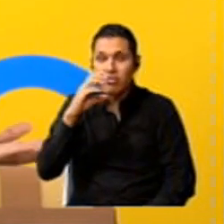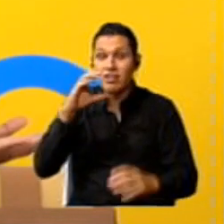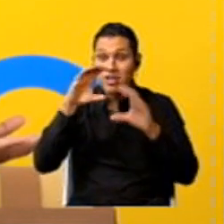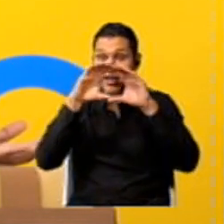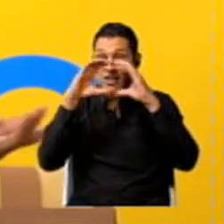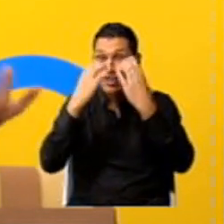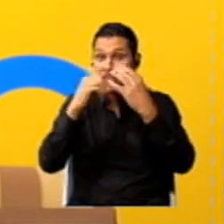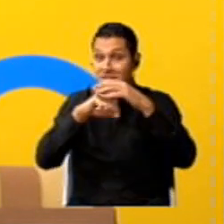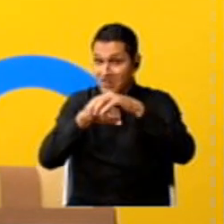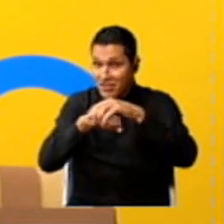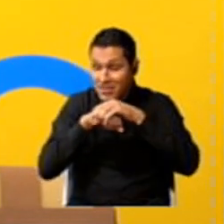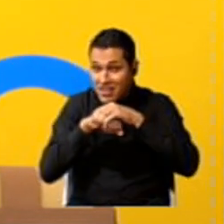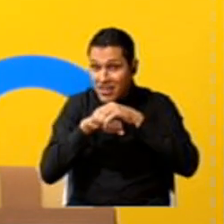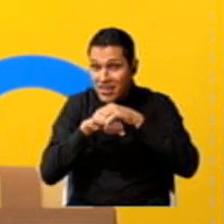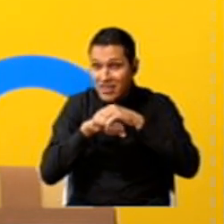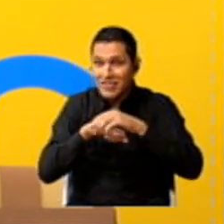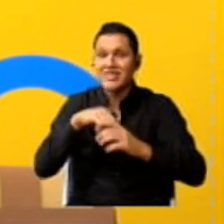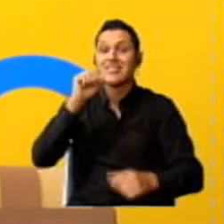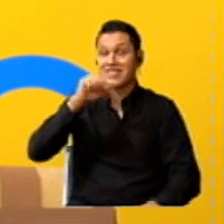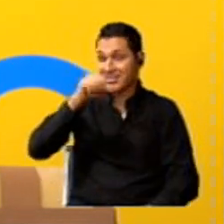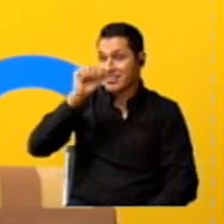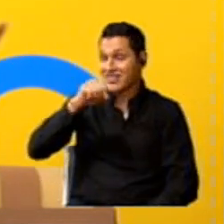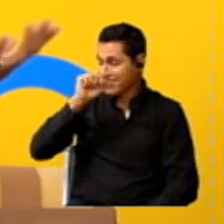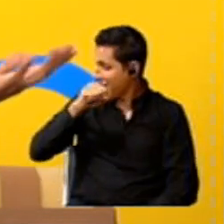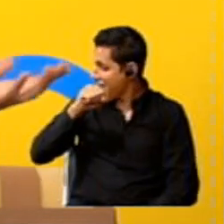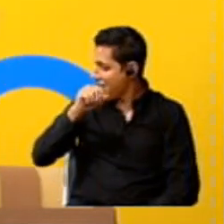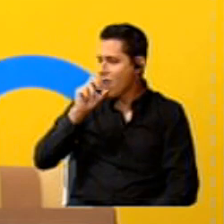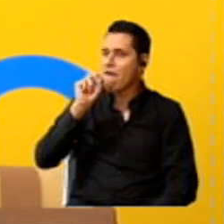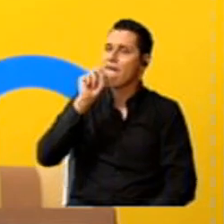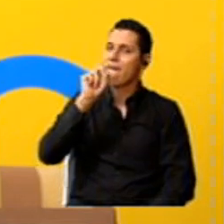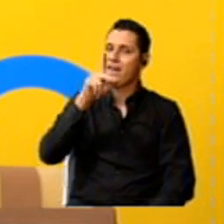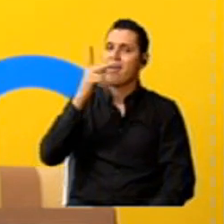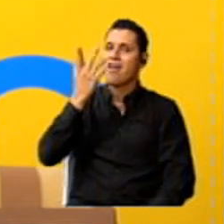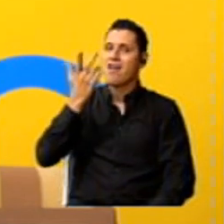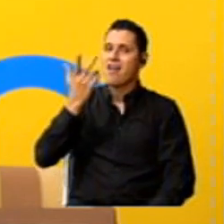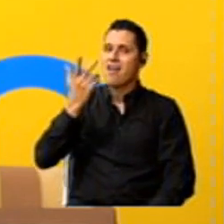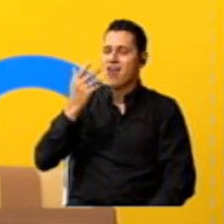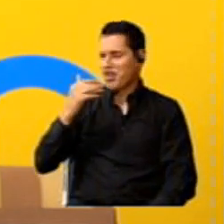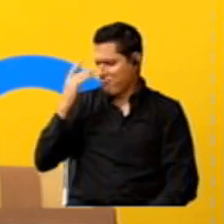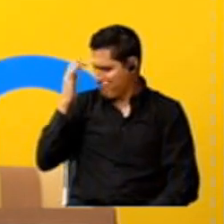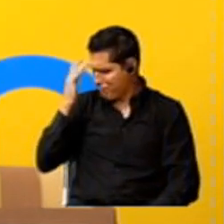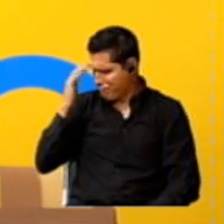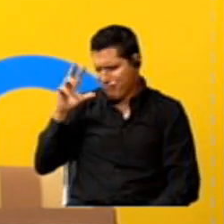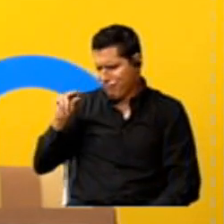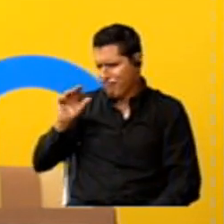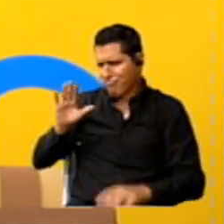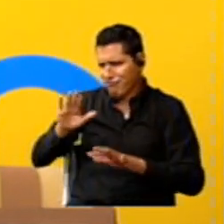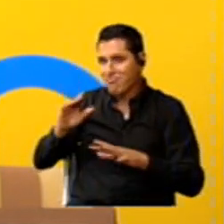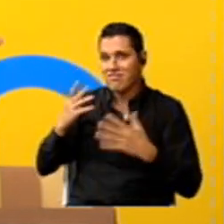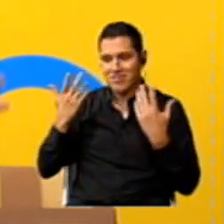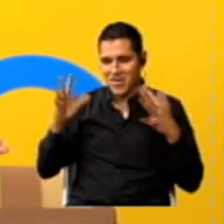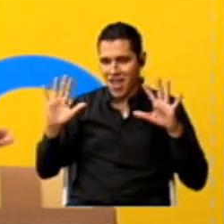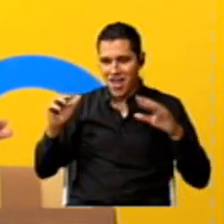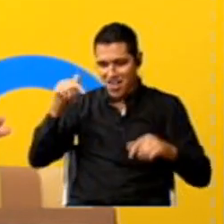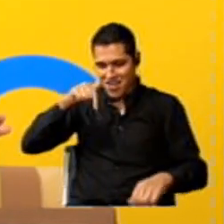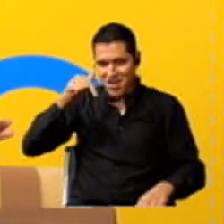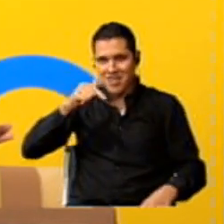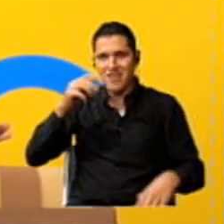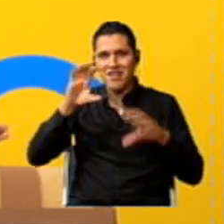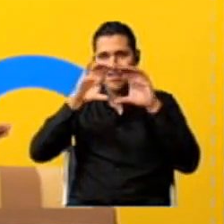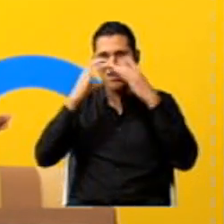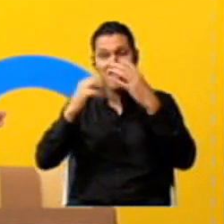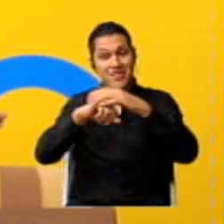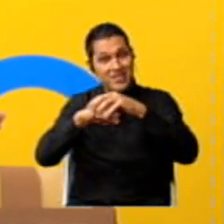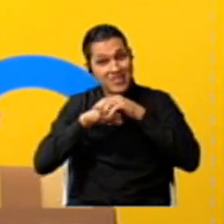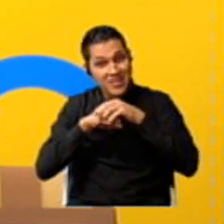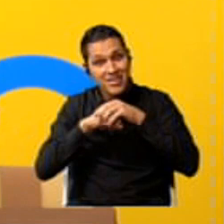English class? Yes, well, don't worry. We are in the English